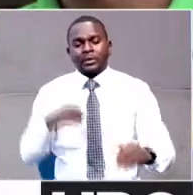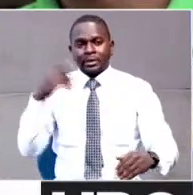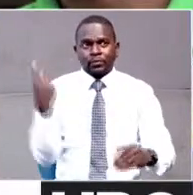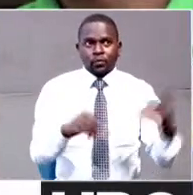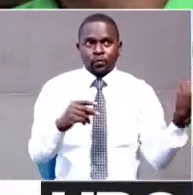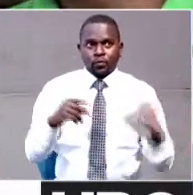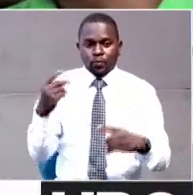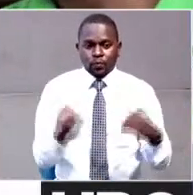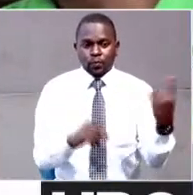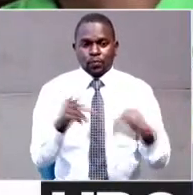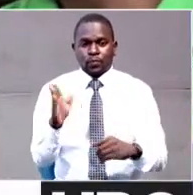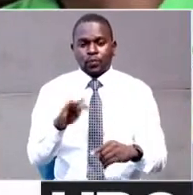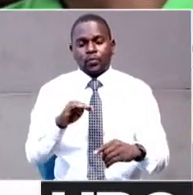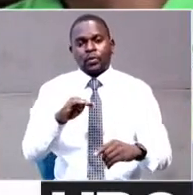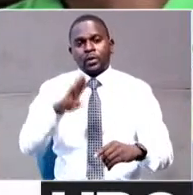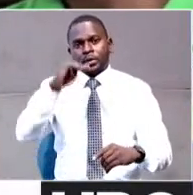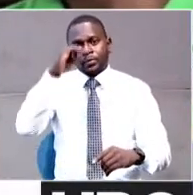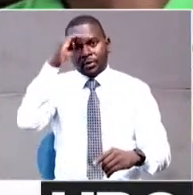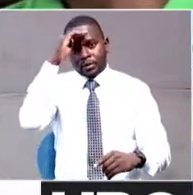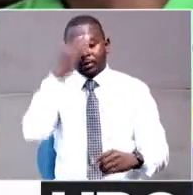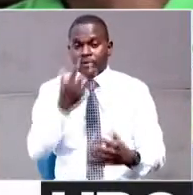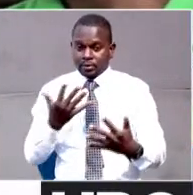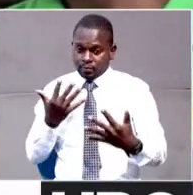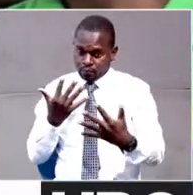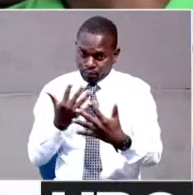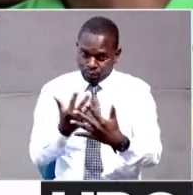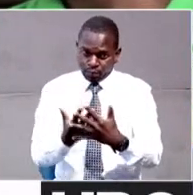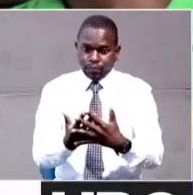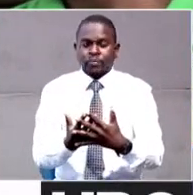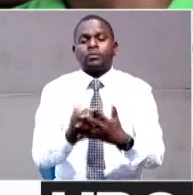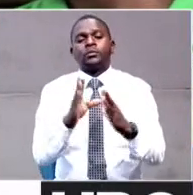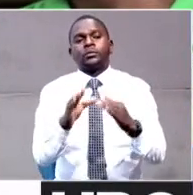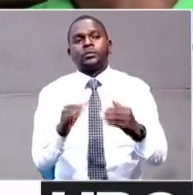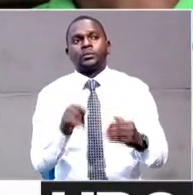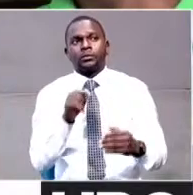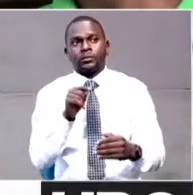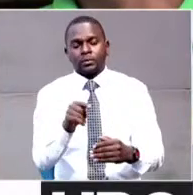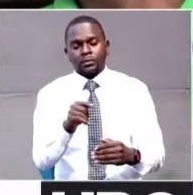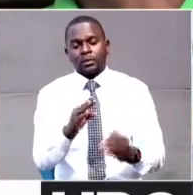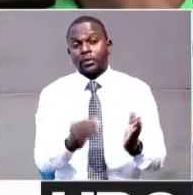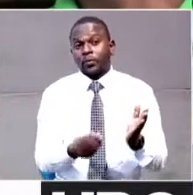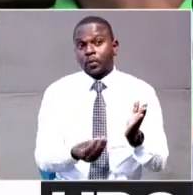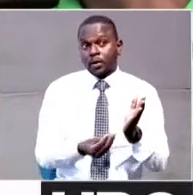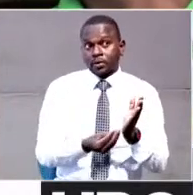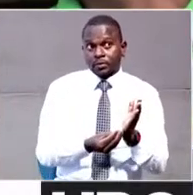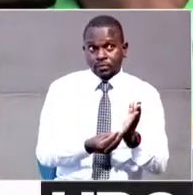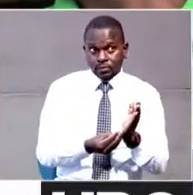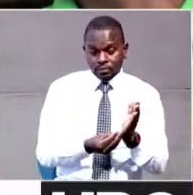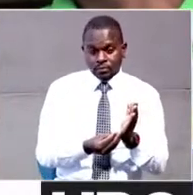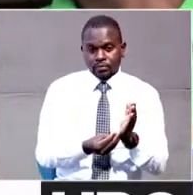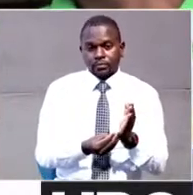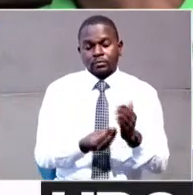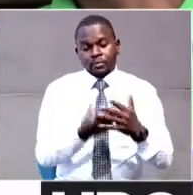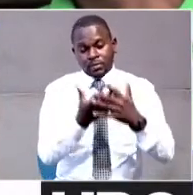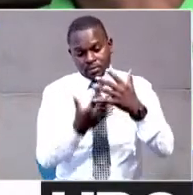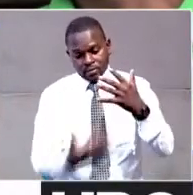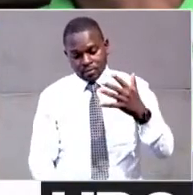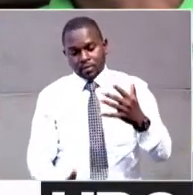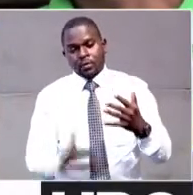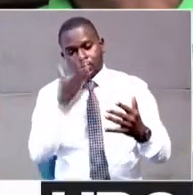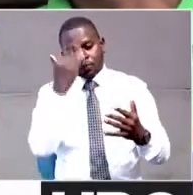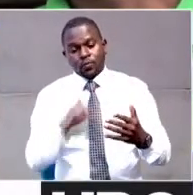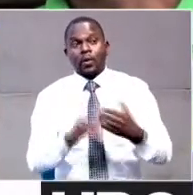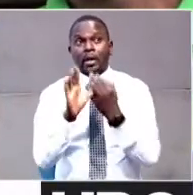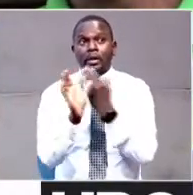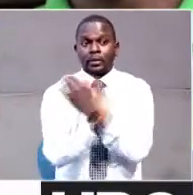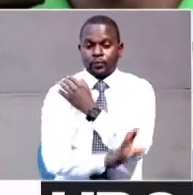a person in police or military custody or any state custody is additionally reprehensible because the state